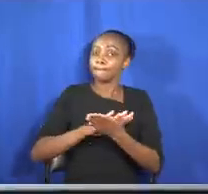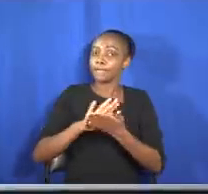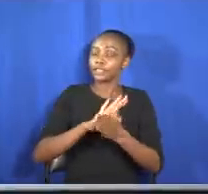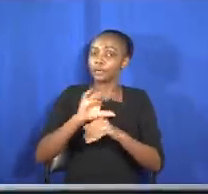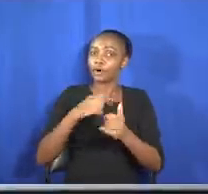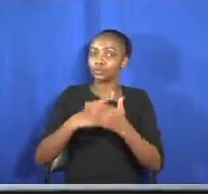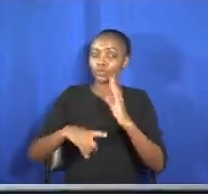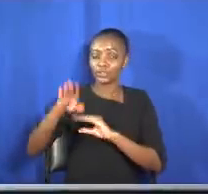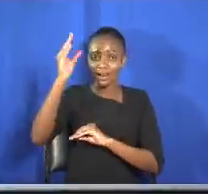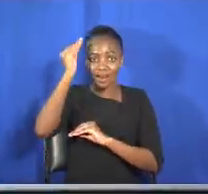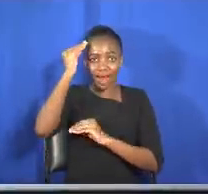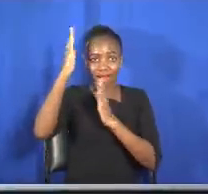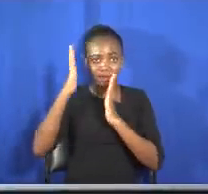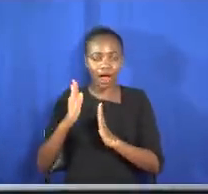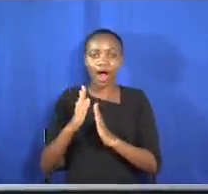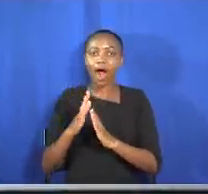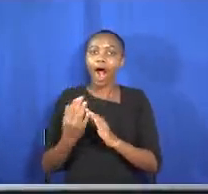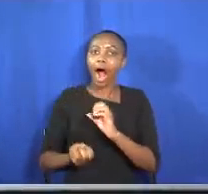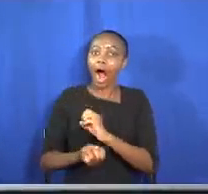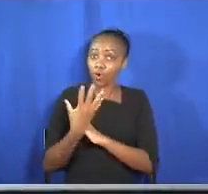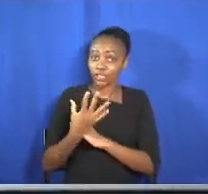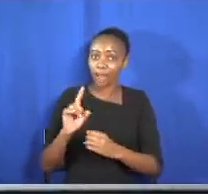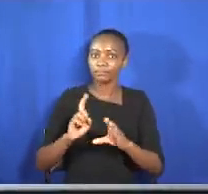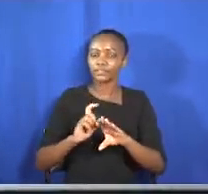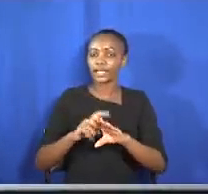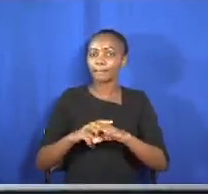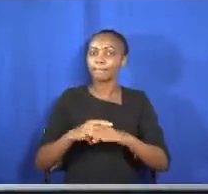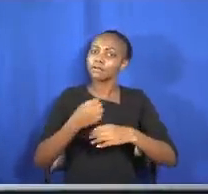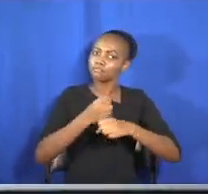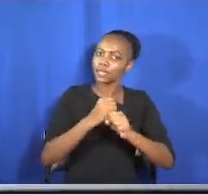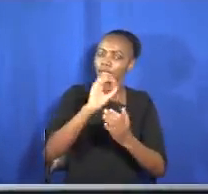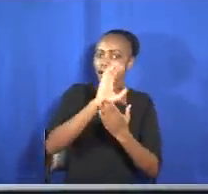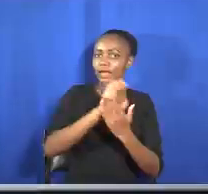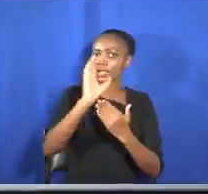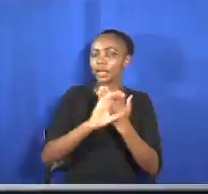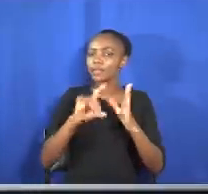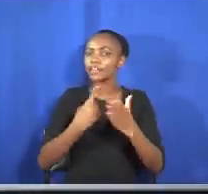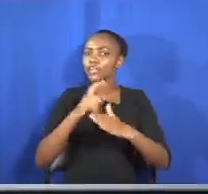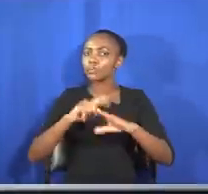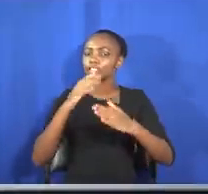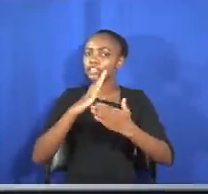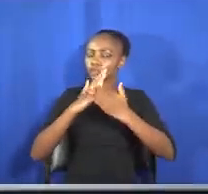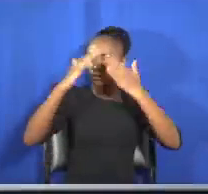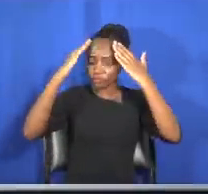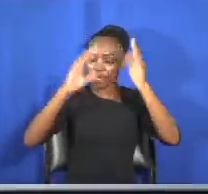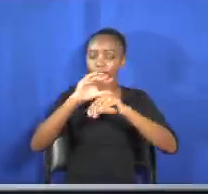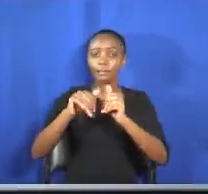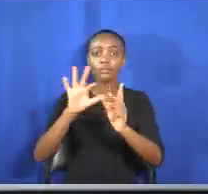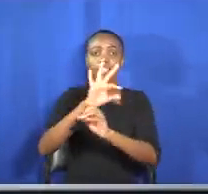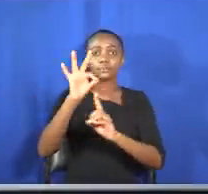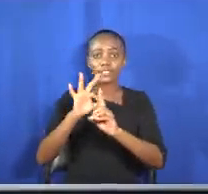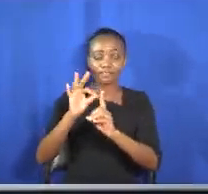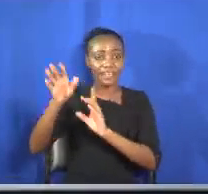content based on learner outcomes. So when you are designing your curriculum or your content, you must look at what